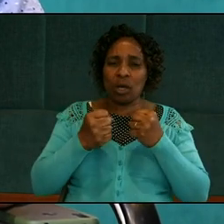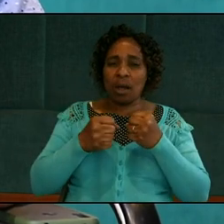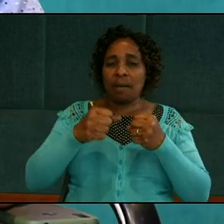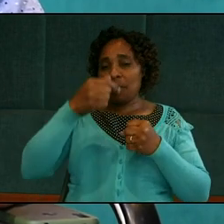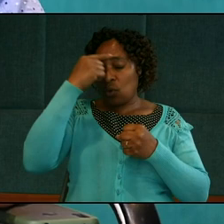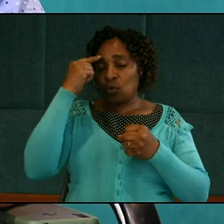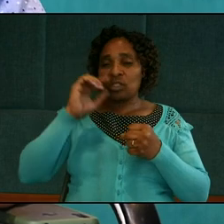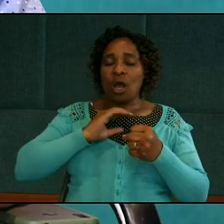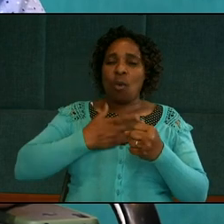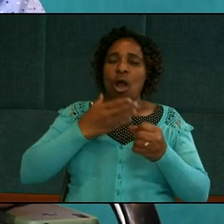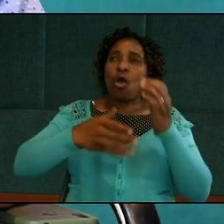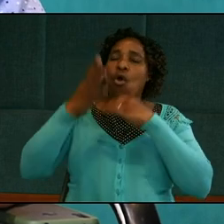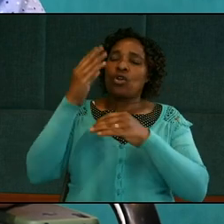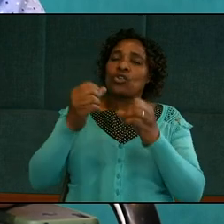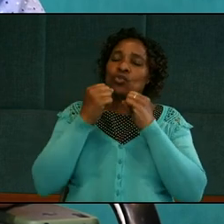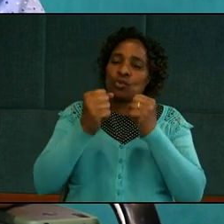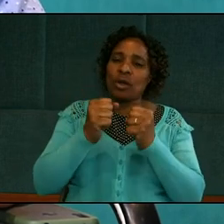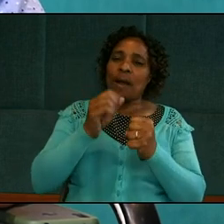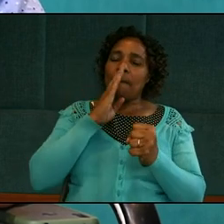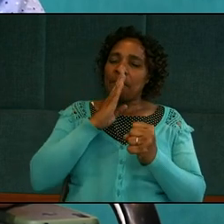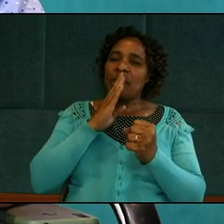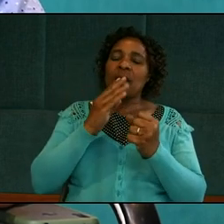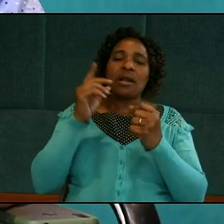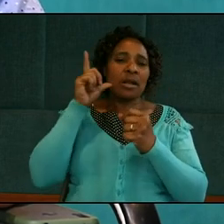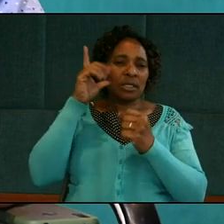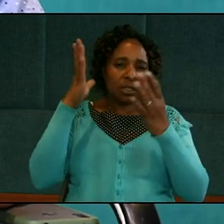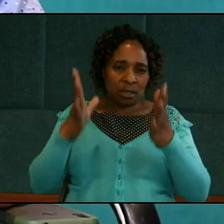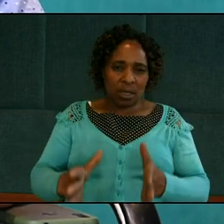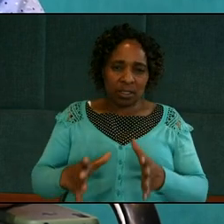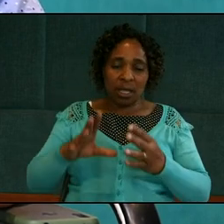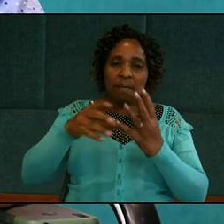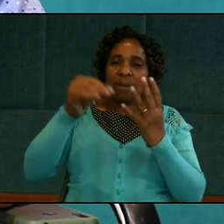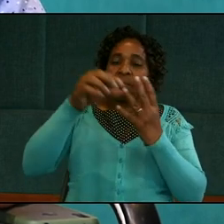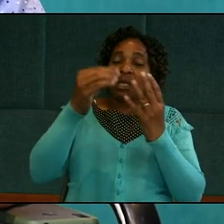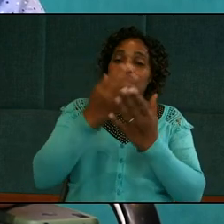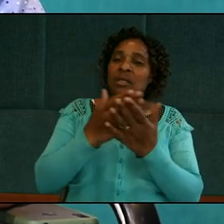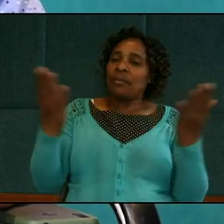our God is stronger. May you be with the listeners, Almighty God. May they pick out